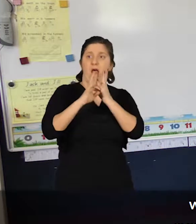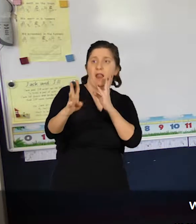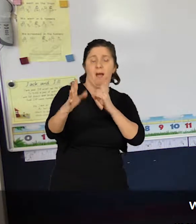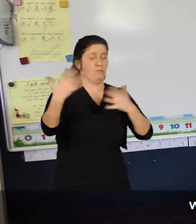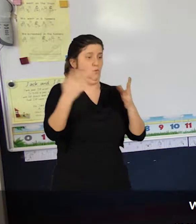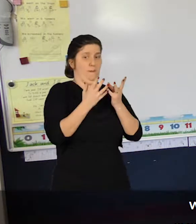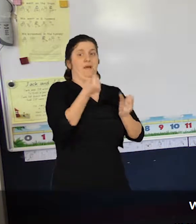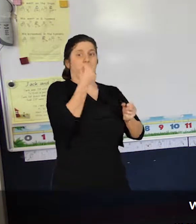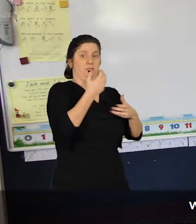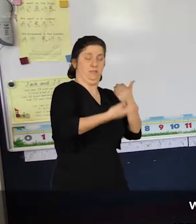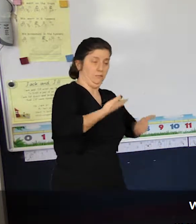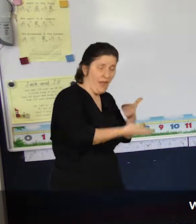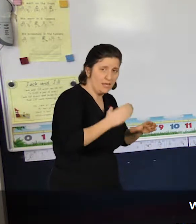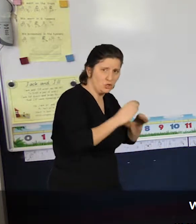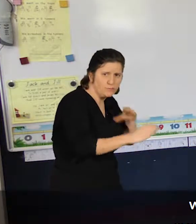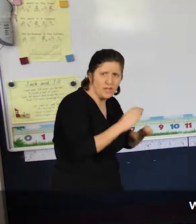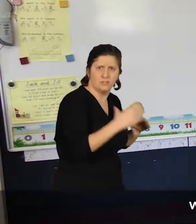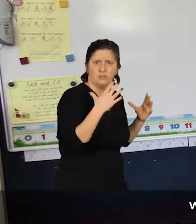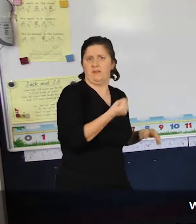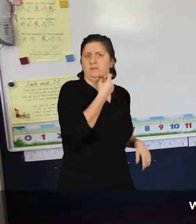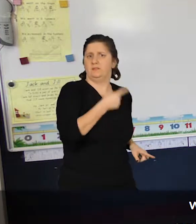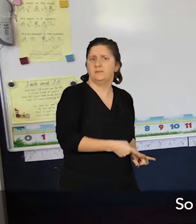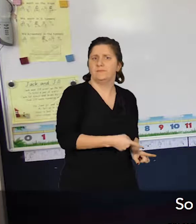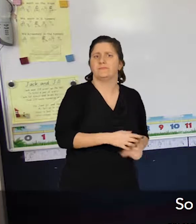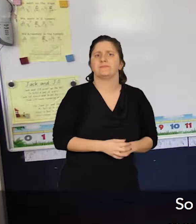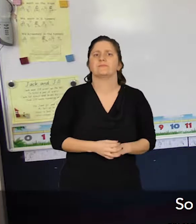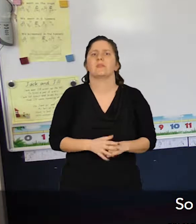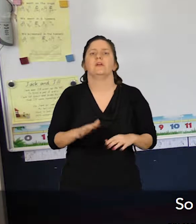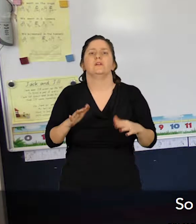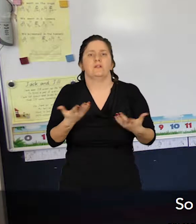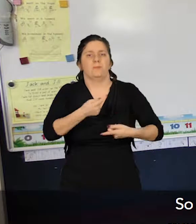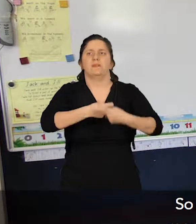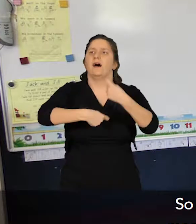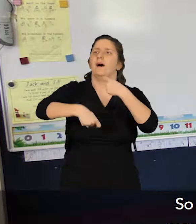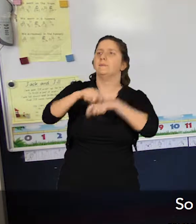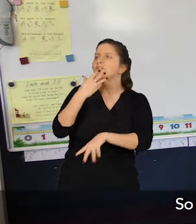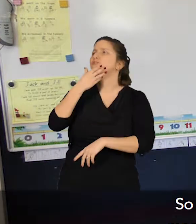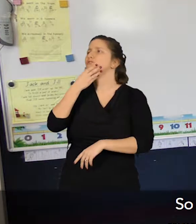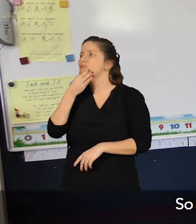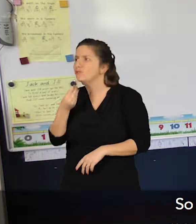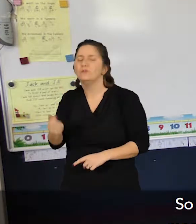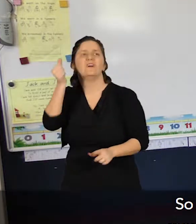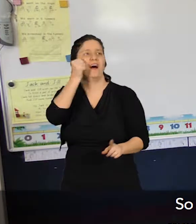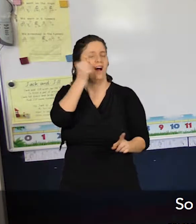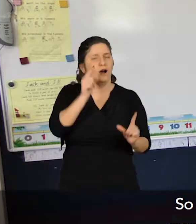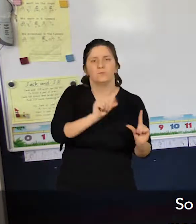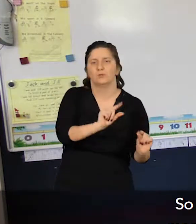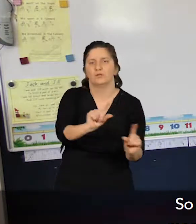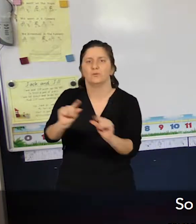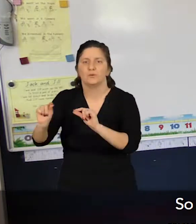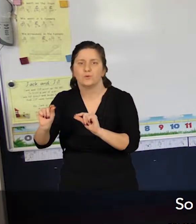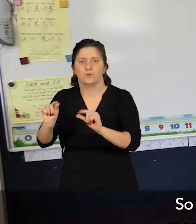lining up for a game, everything was communicated to Andre. So as time progressed, he got more and more comfortable being in